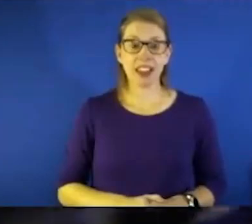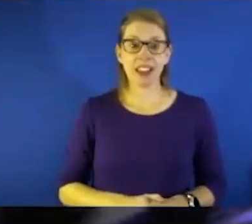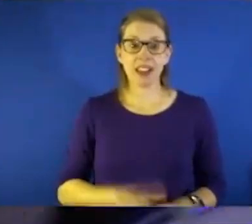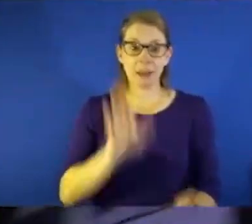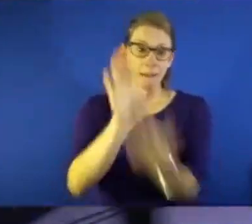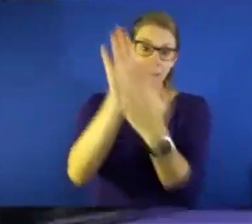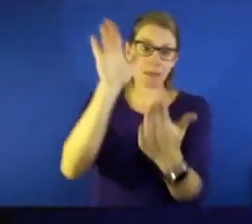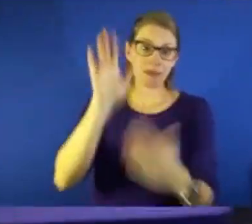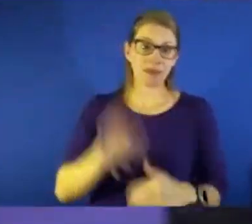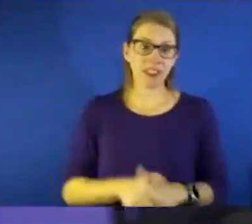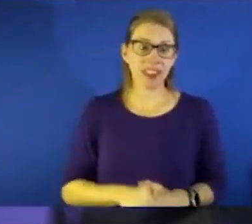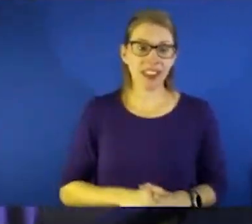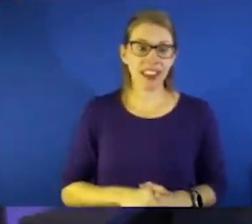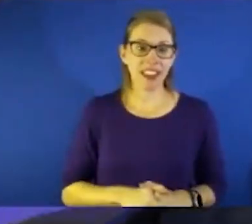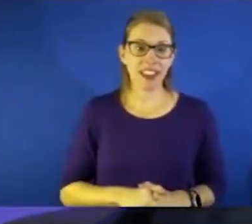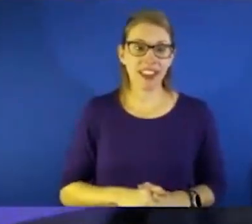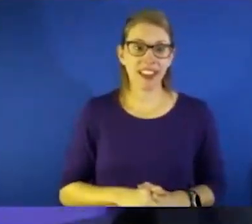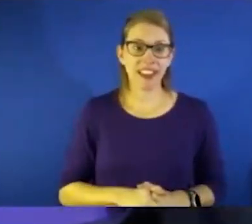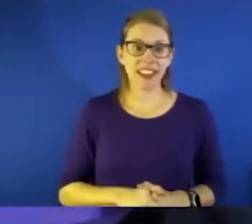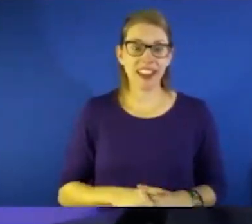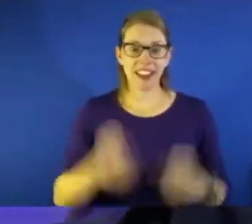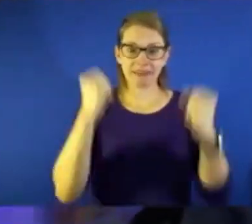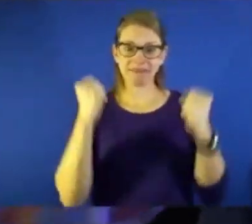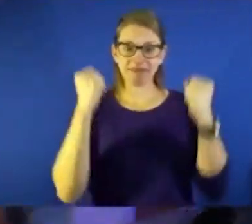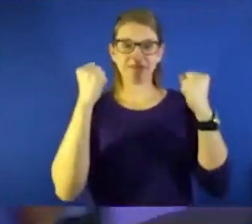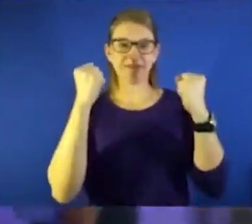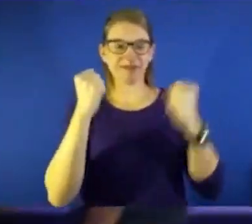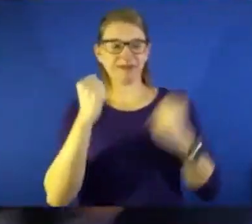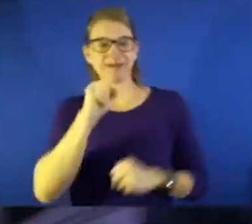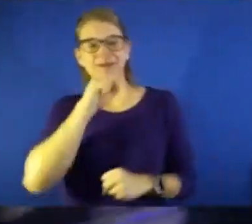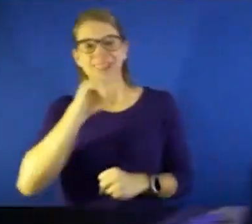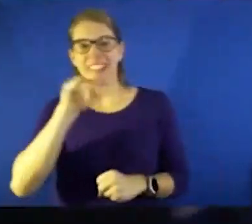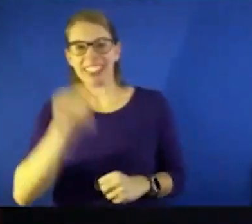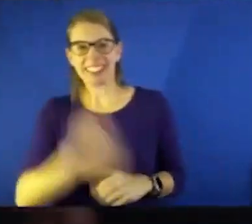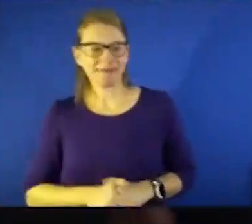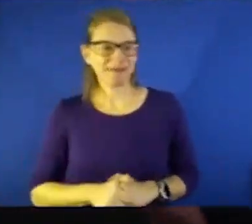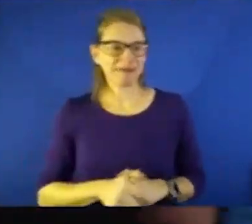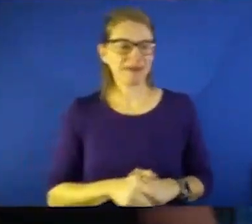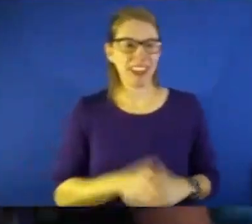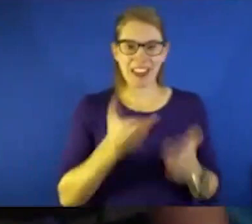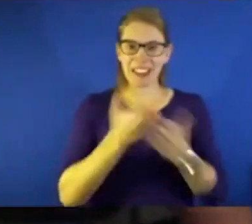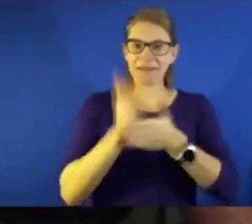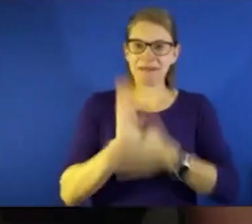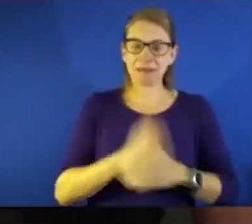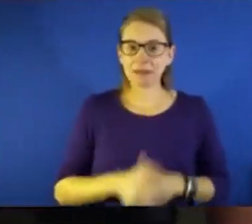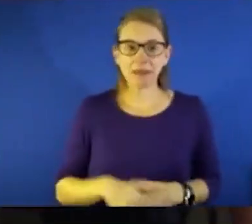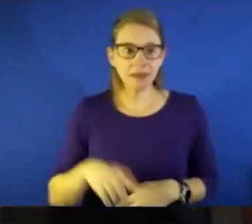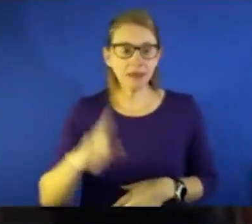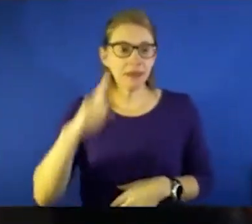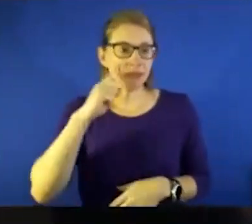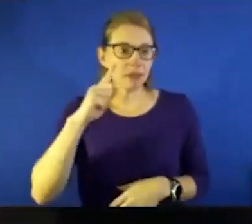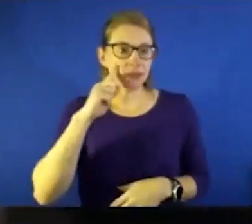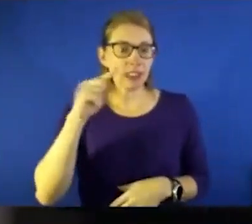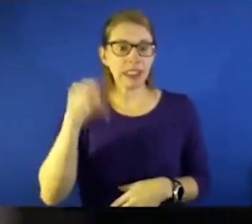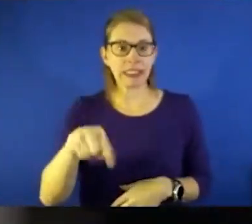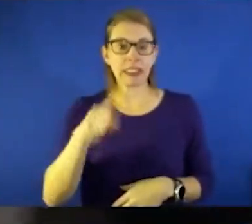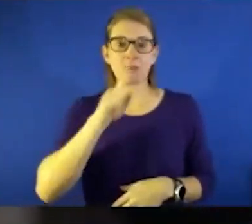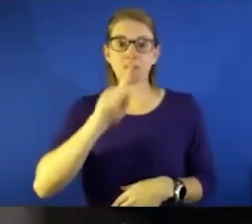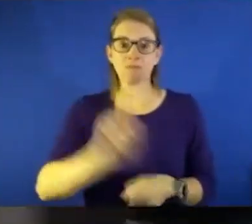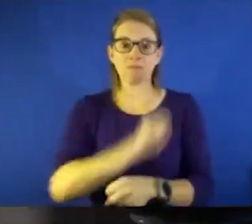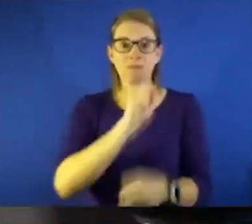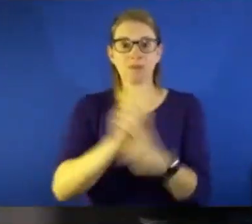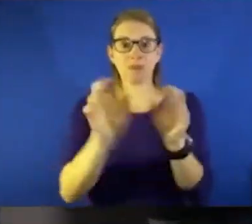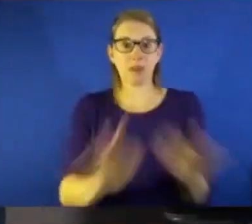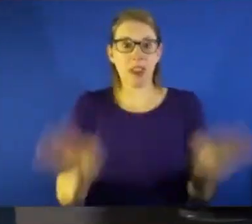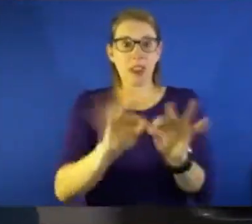Don't let me hang too long. Love it. Well done. You know, I think this is extremely important because there's a